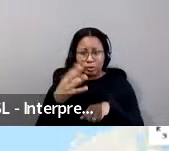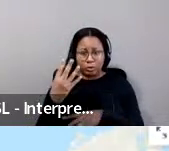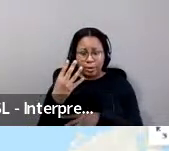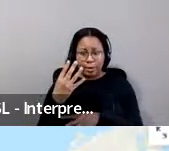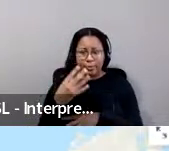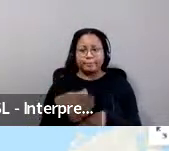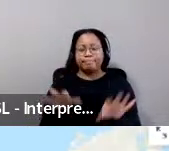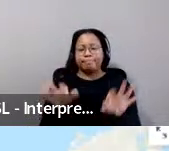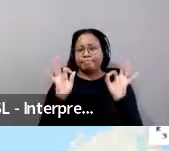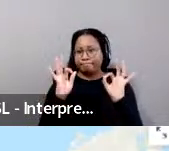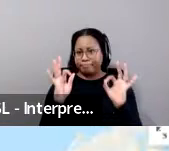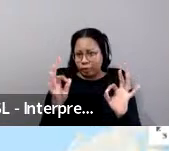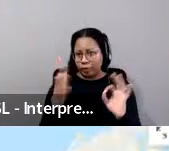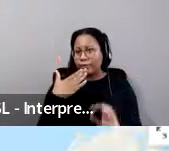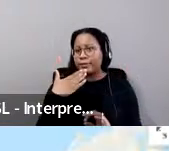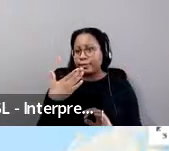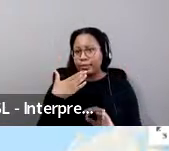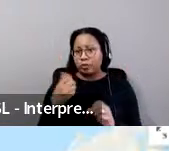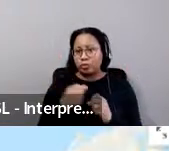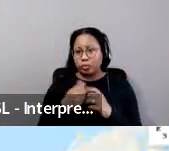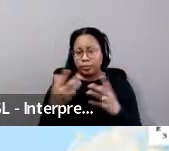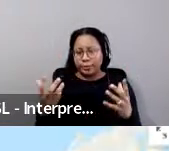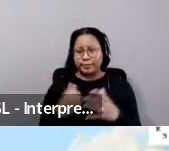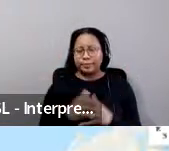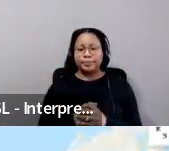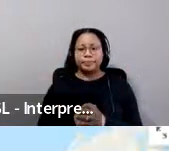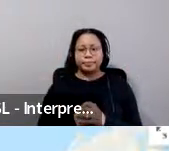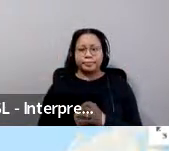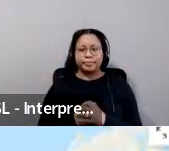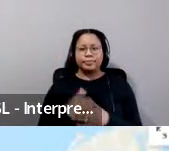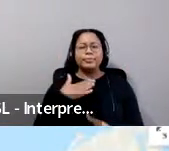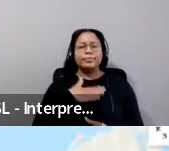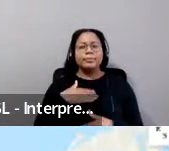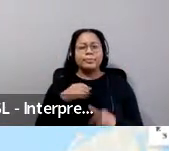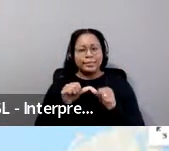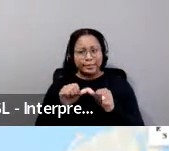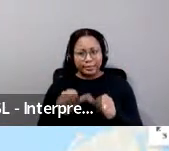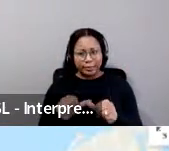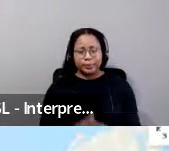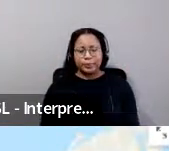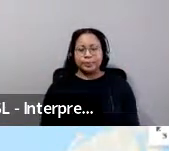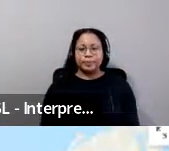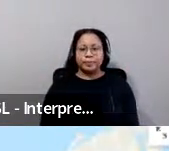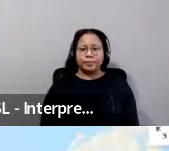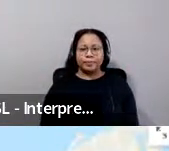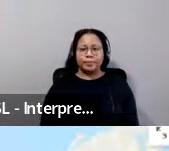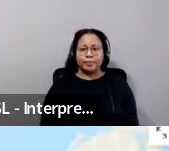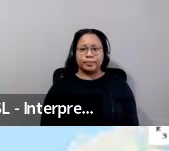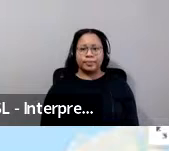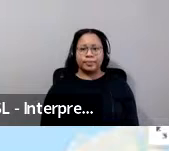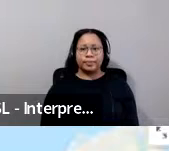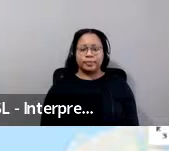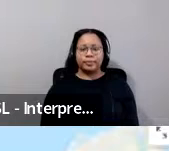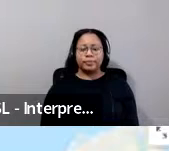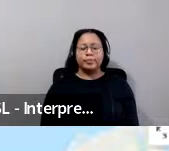Perfect. Thank you very much. Please continue. Okay,